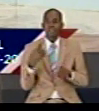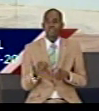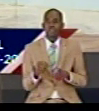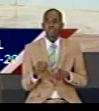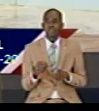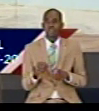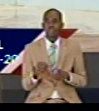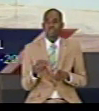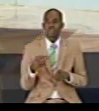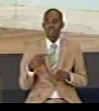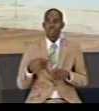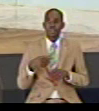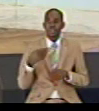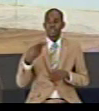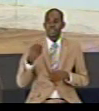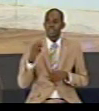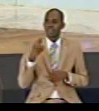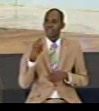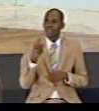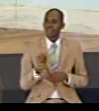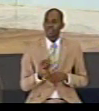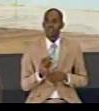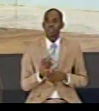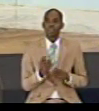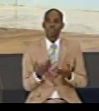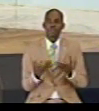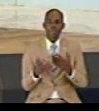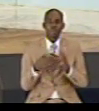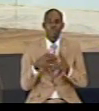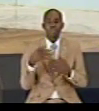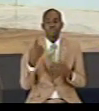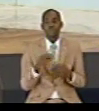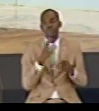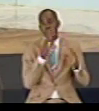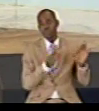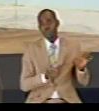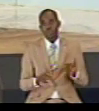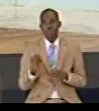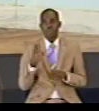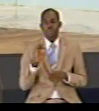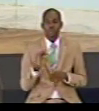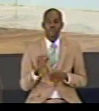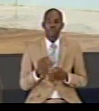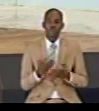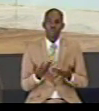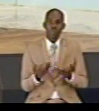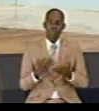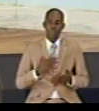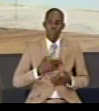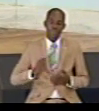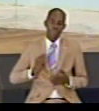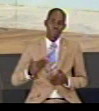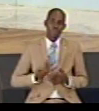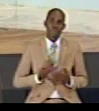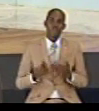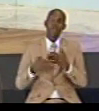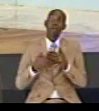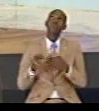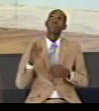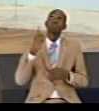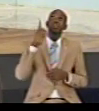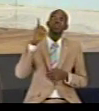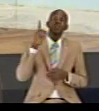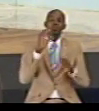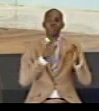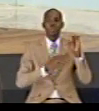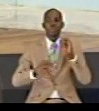after the water brooks, so panteth my soul after thee, O God. How